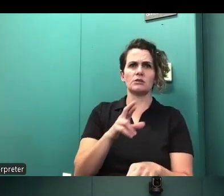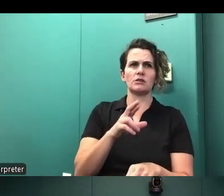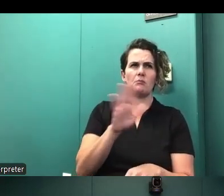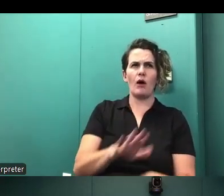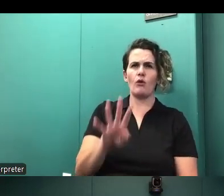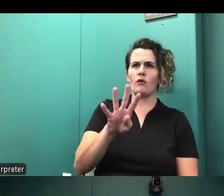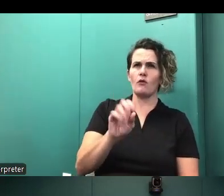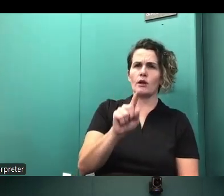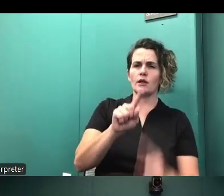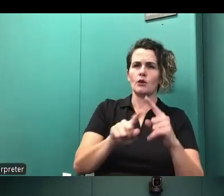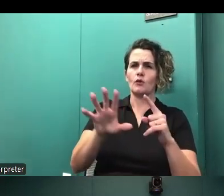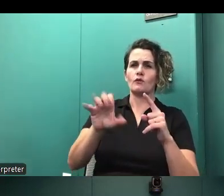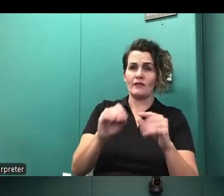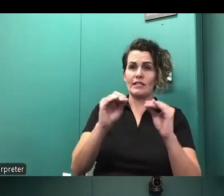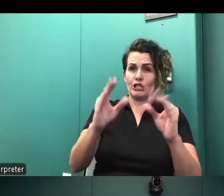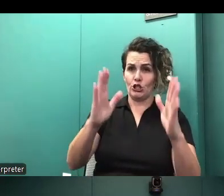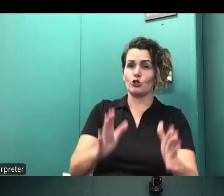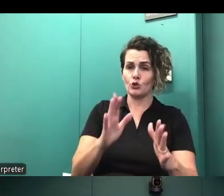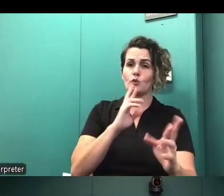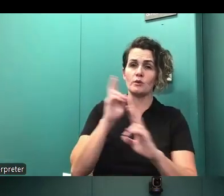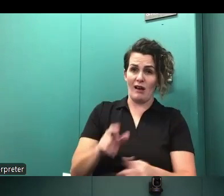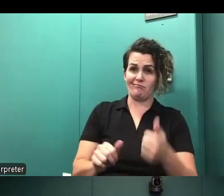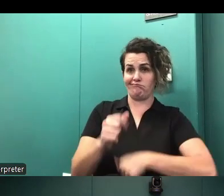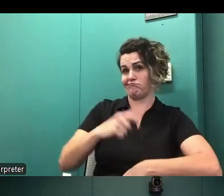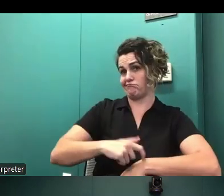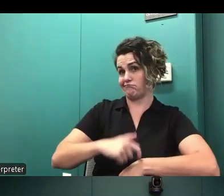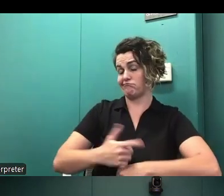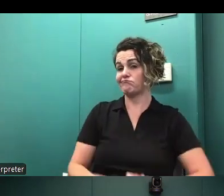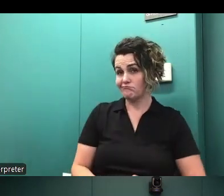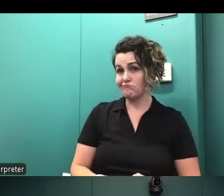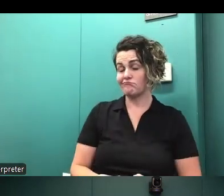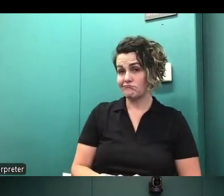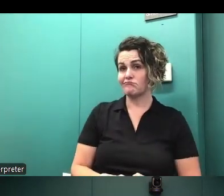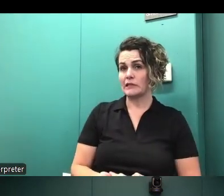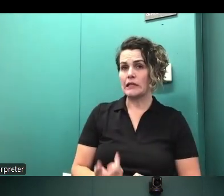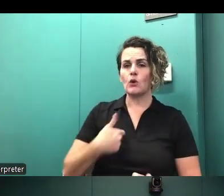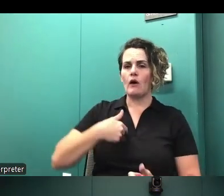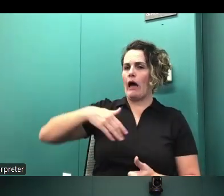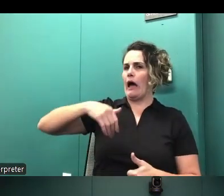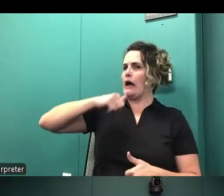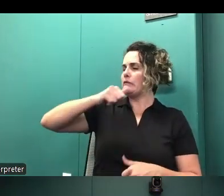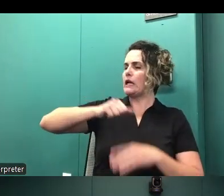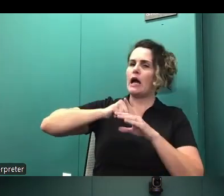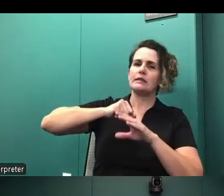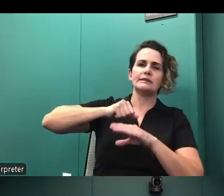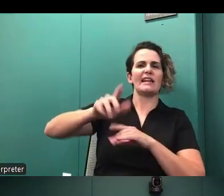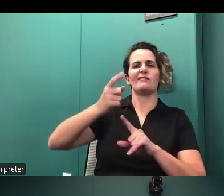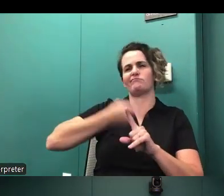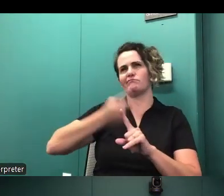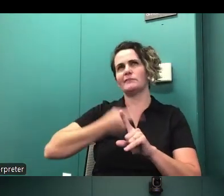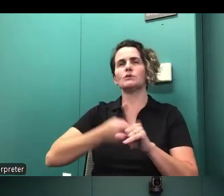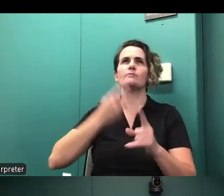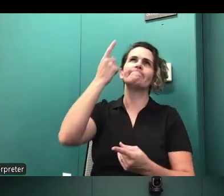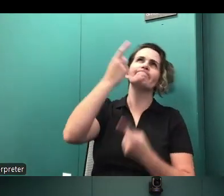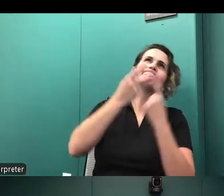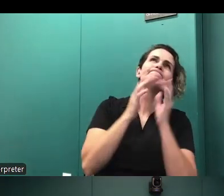40 to 50 teachers who responded each time. So that was nice. And I haven't sent it every single month. And I kind of look at,